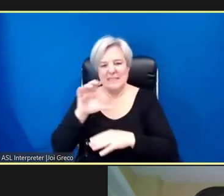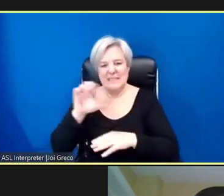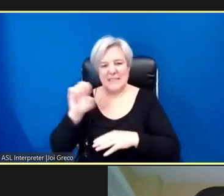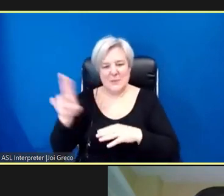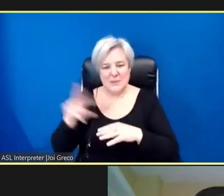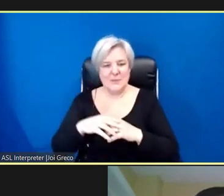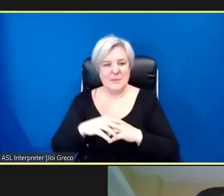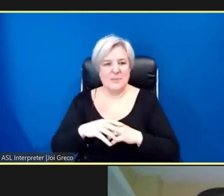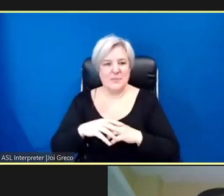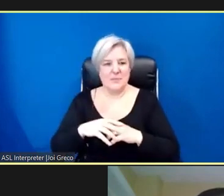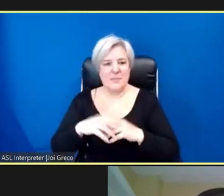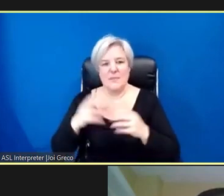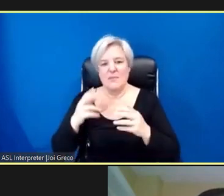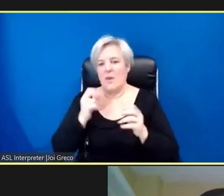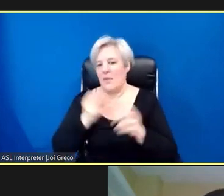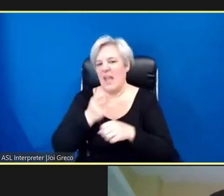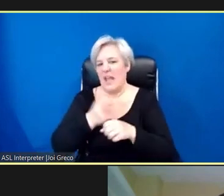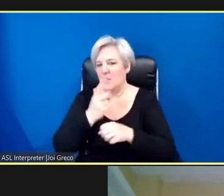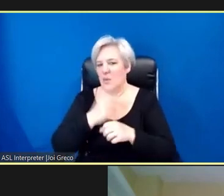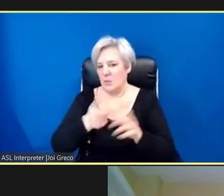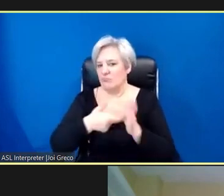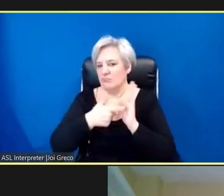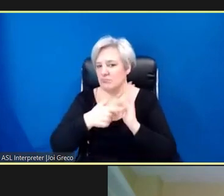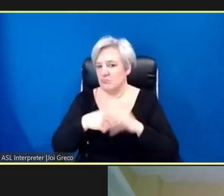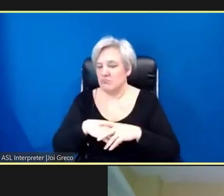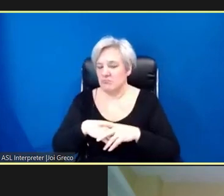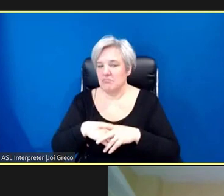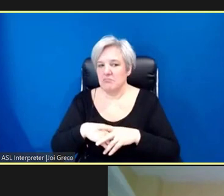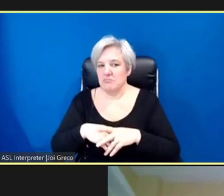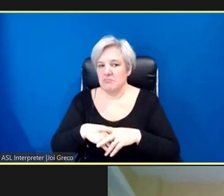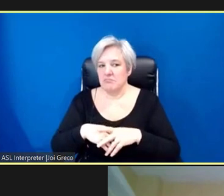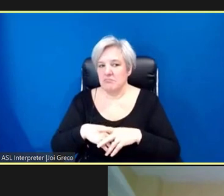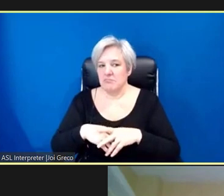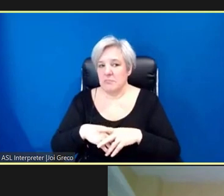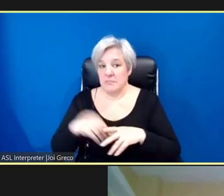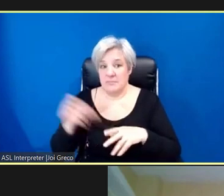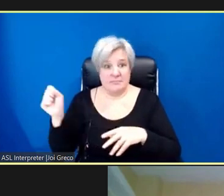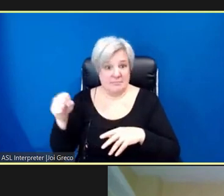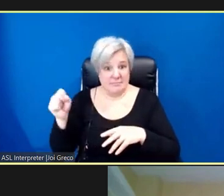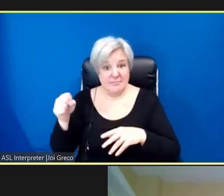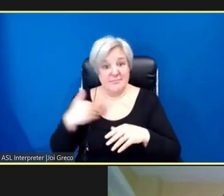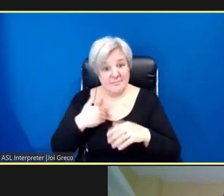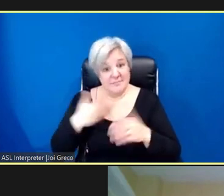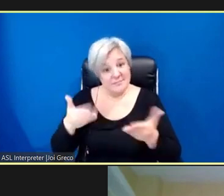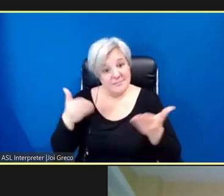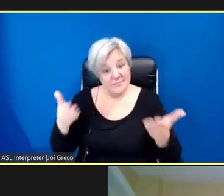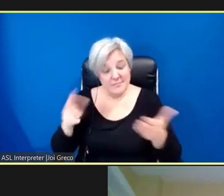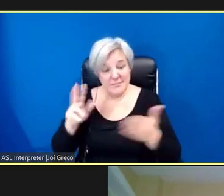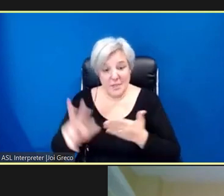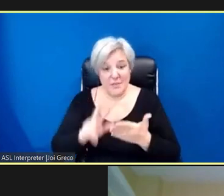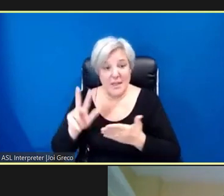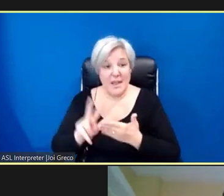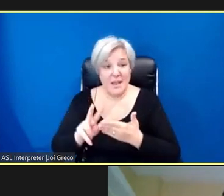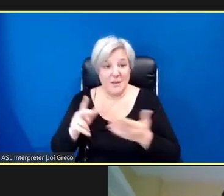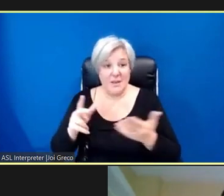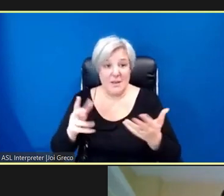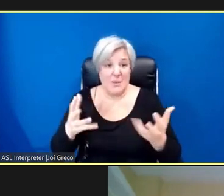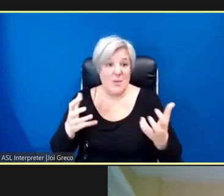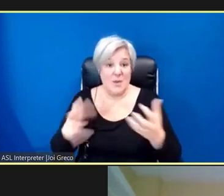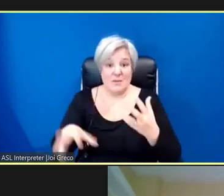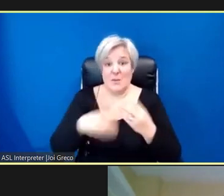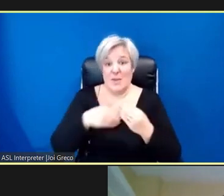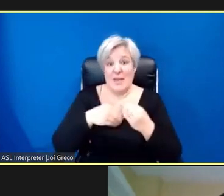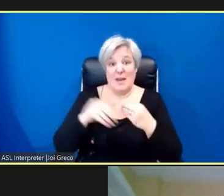CEUs annual, to meet their annual needs. So yeah, we are, we'd like to